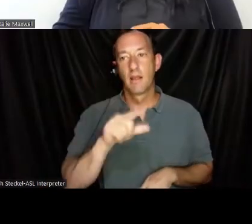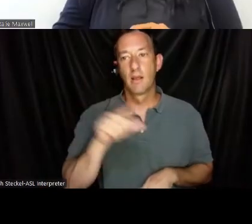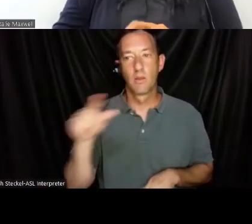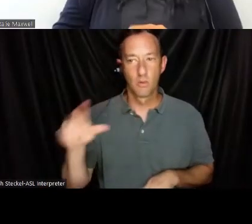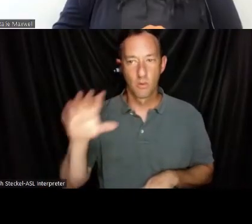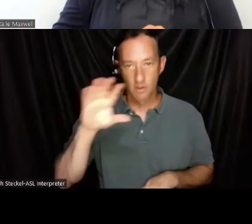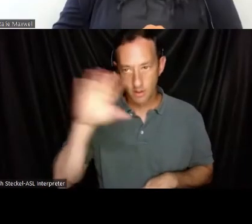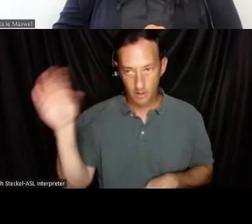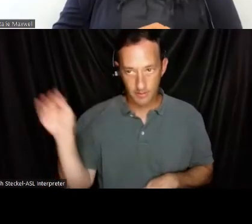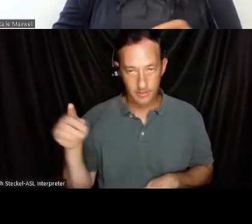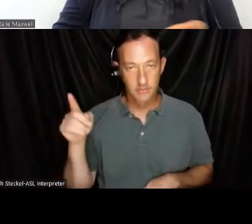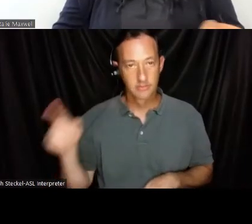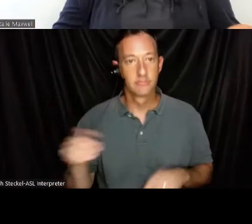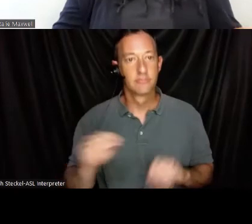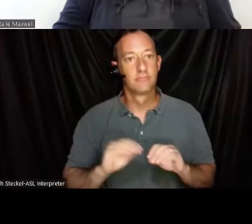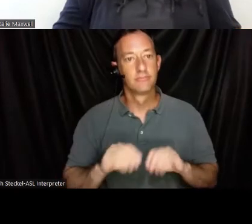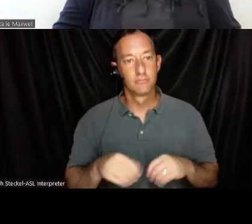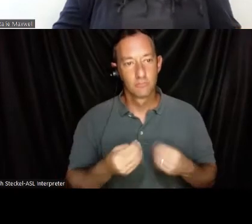that provides